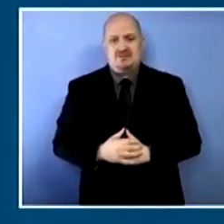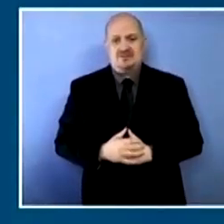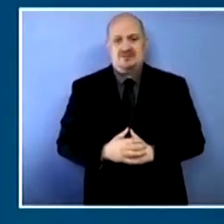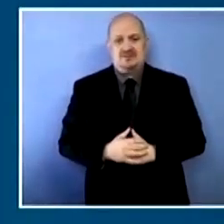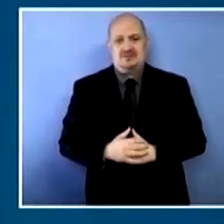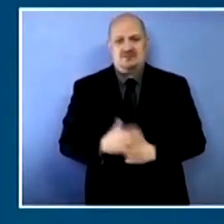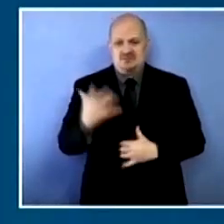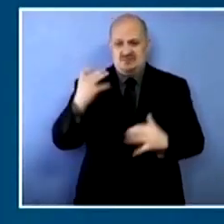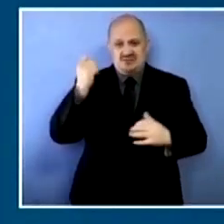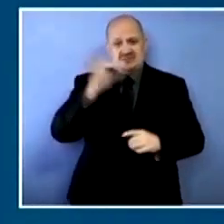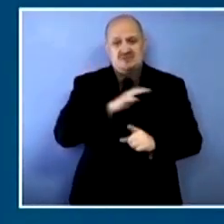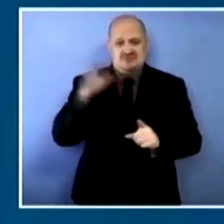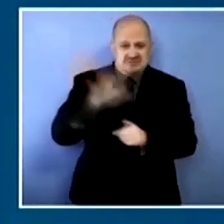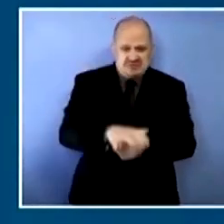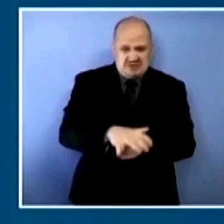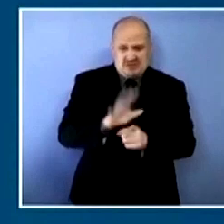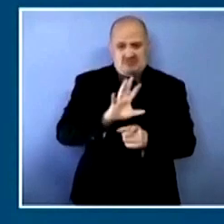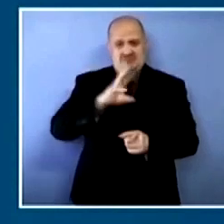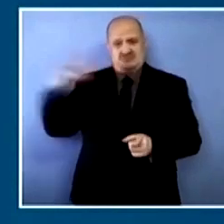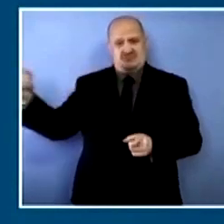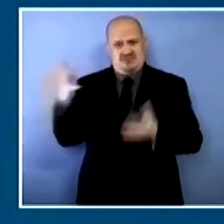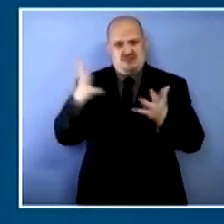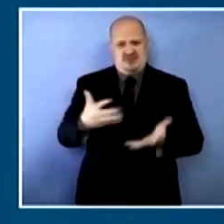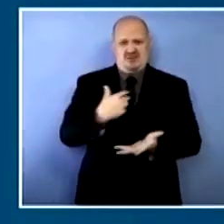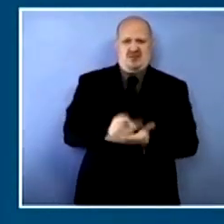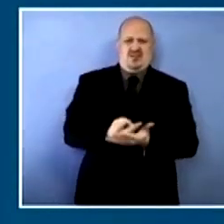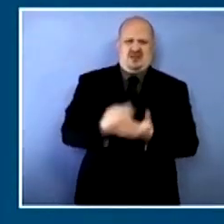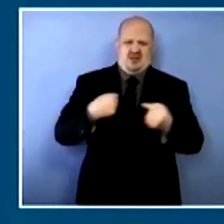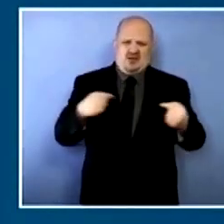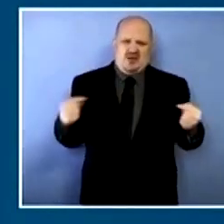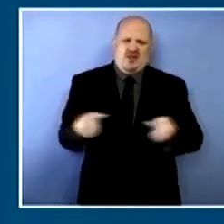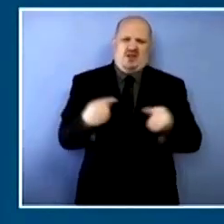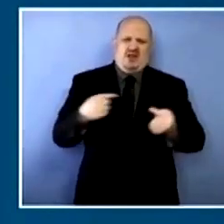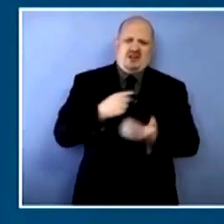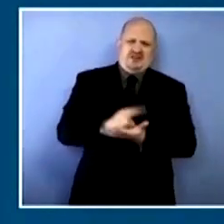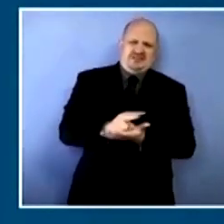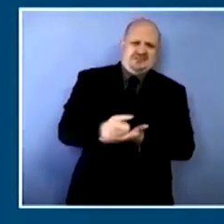so I went back to the hospital where I work and had to get 7 staples to close the gash in my head.